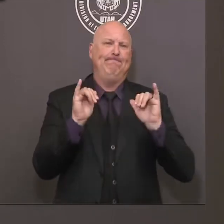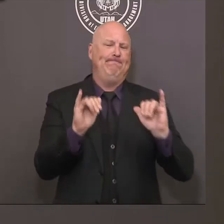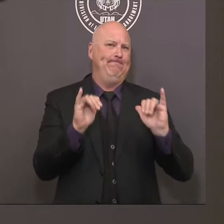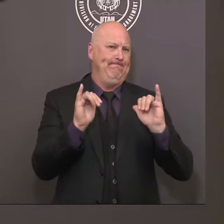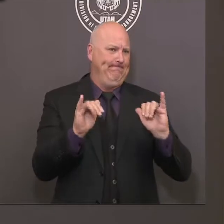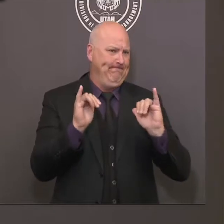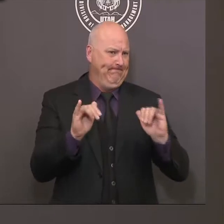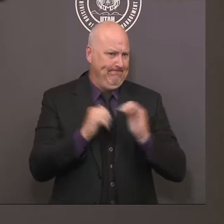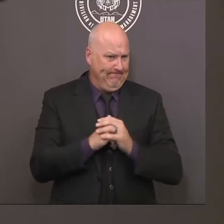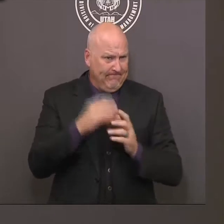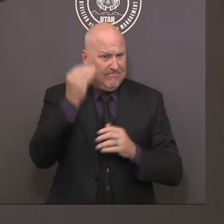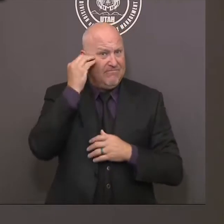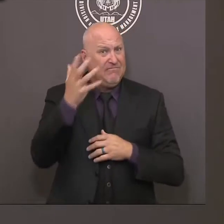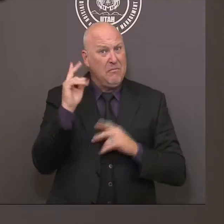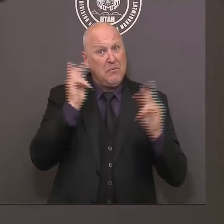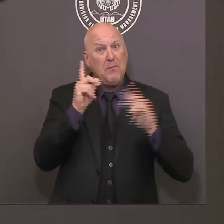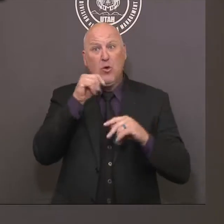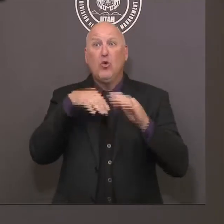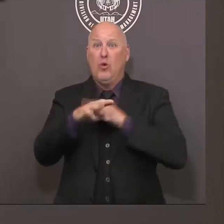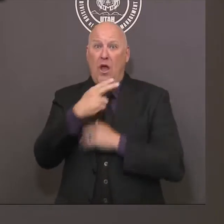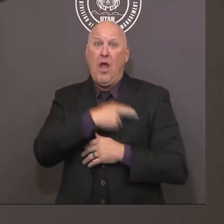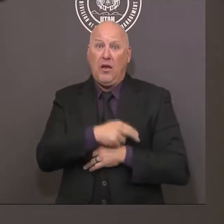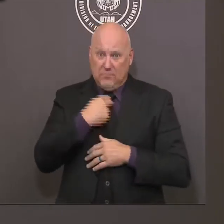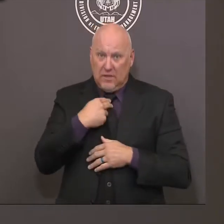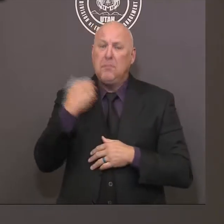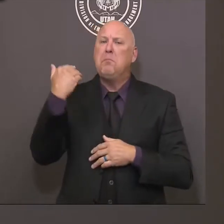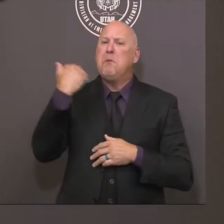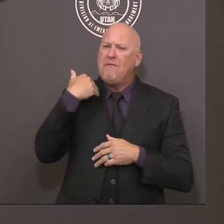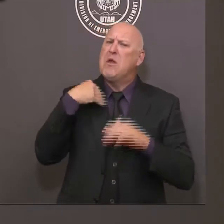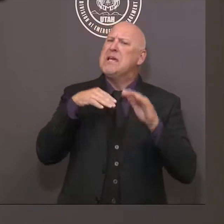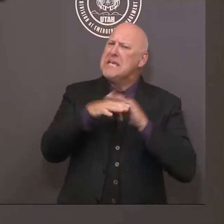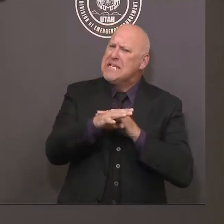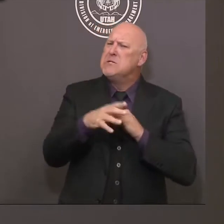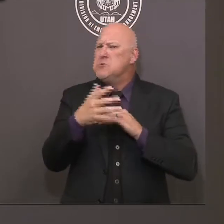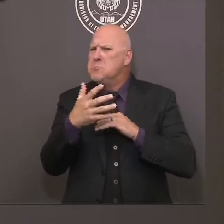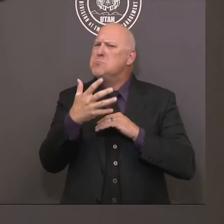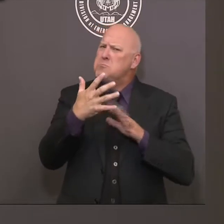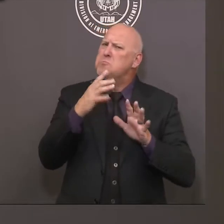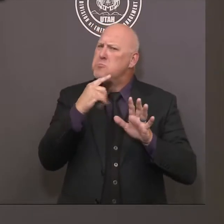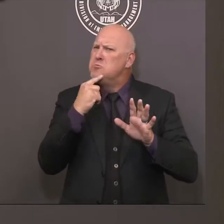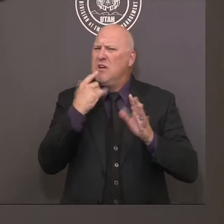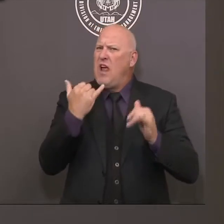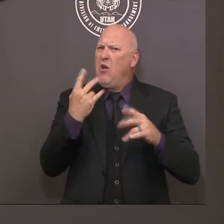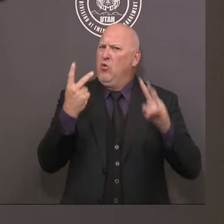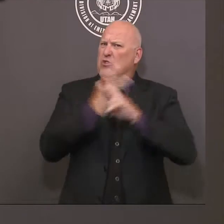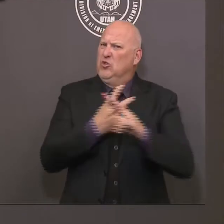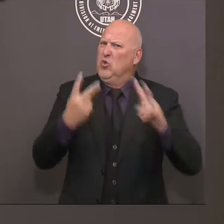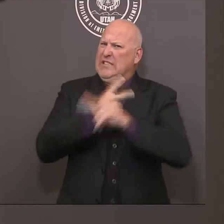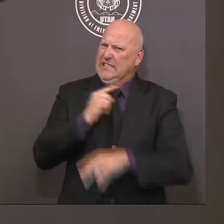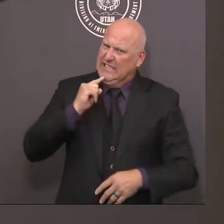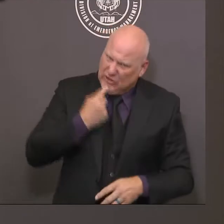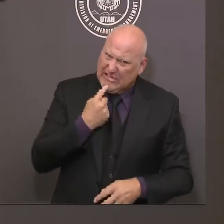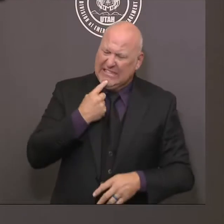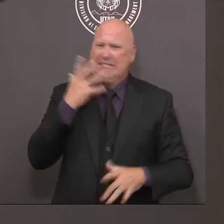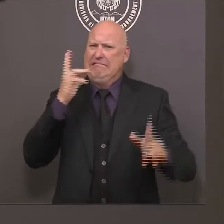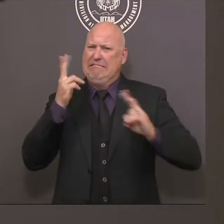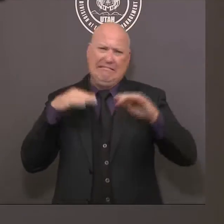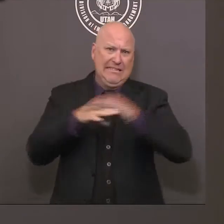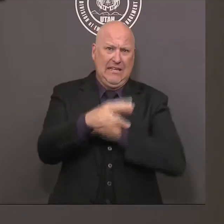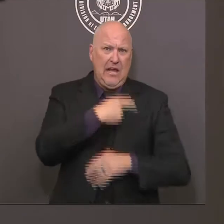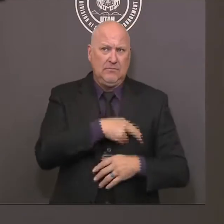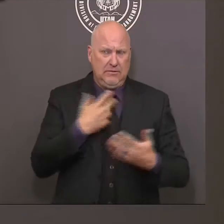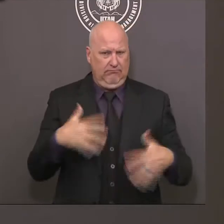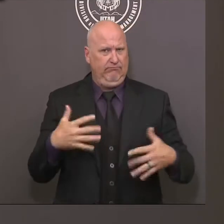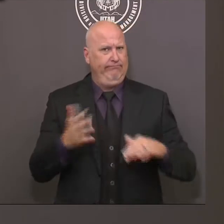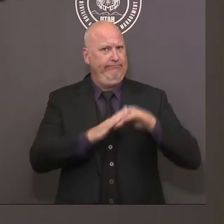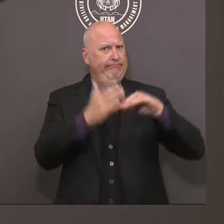up. And we're concerned that those, at least I'm concerned that those increases may be attributed to those increased